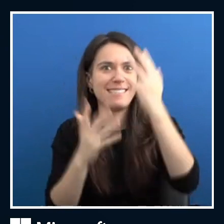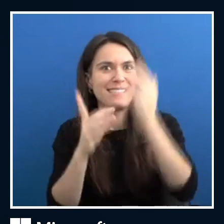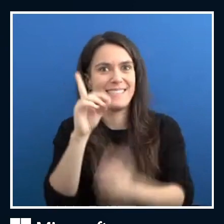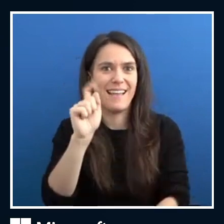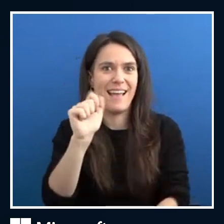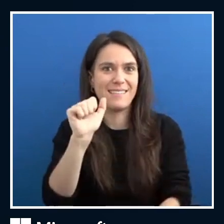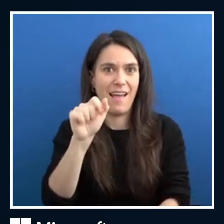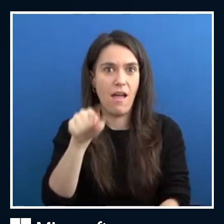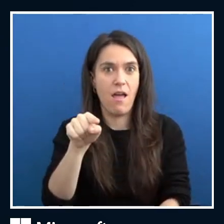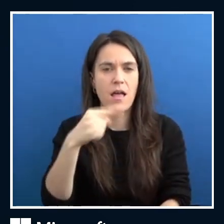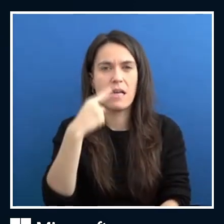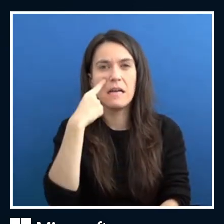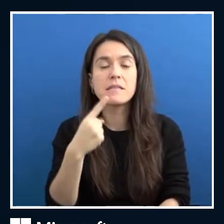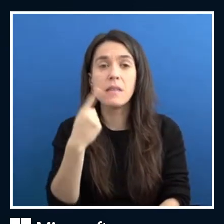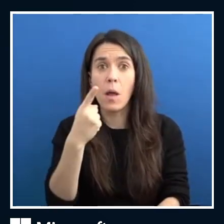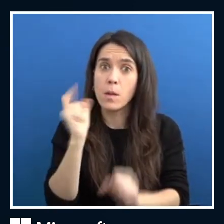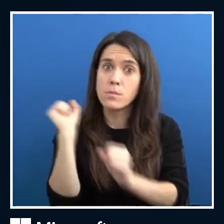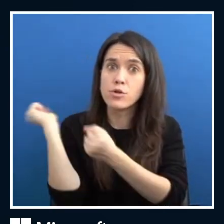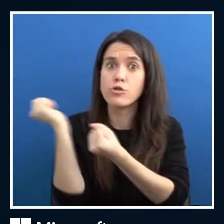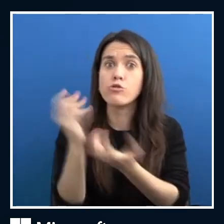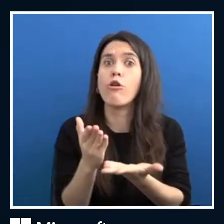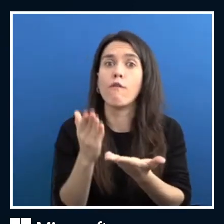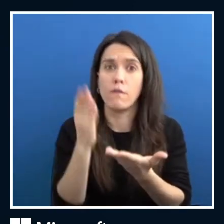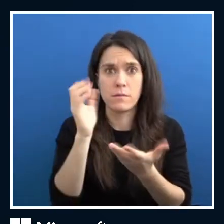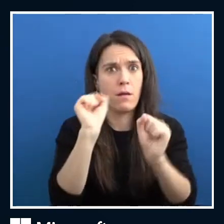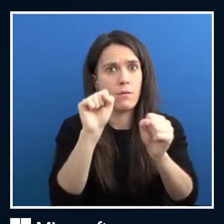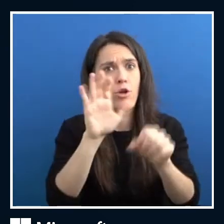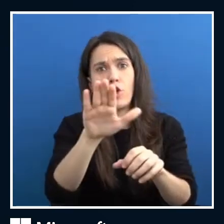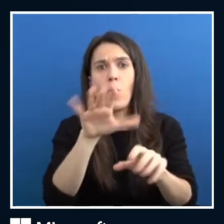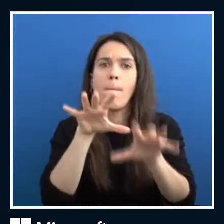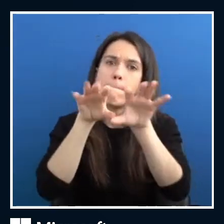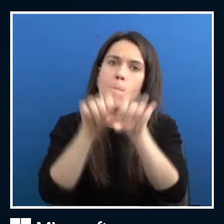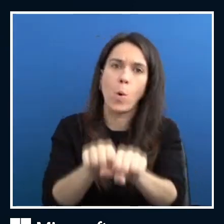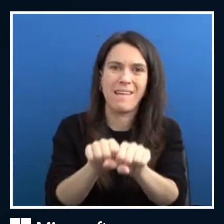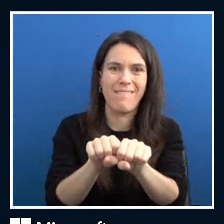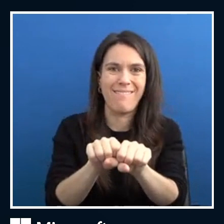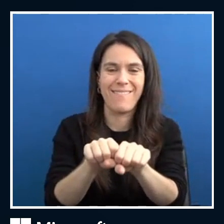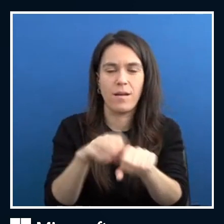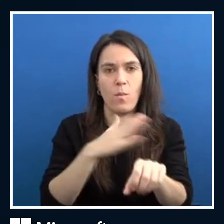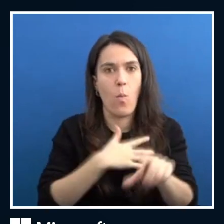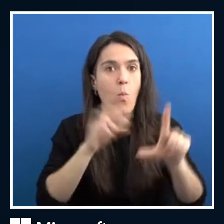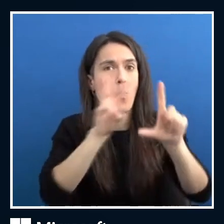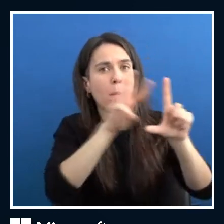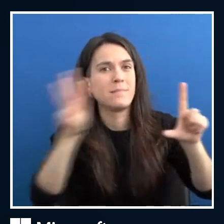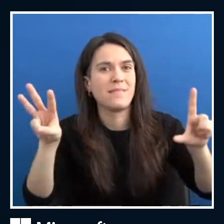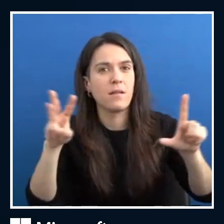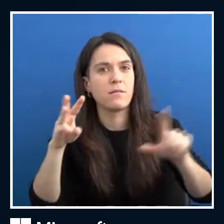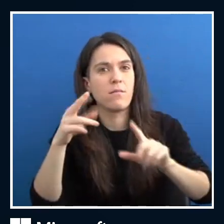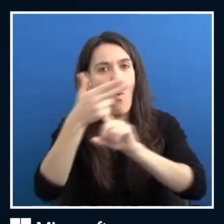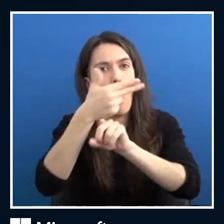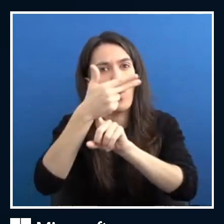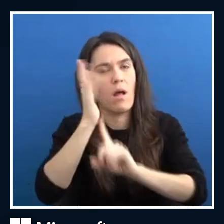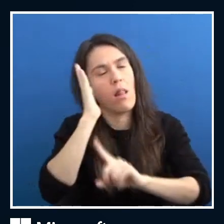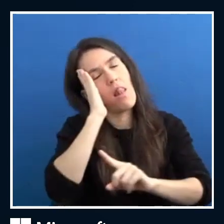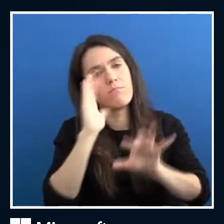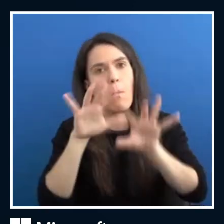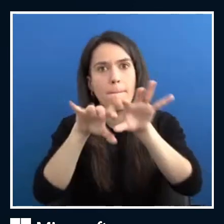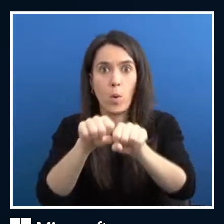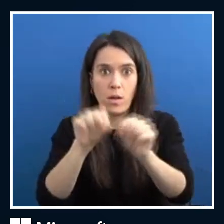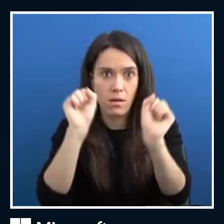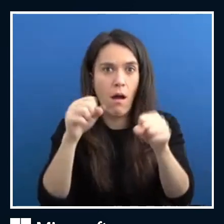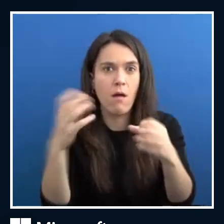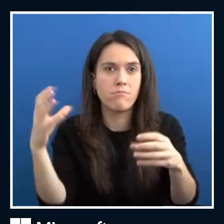use this service within your booking.com website, for example, your own version, and based on